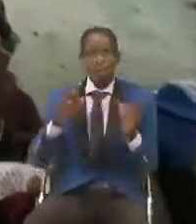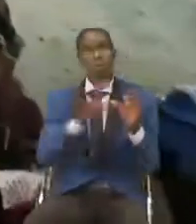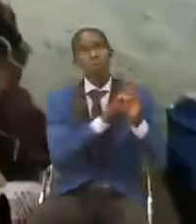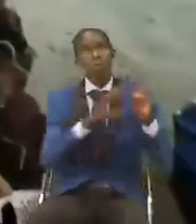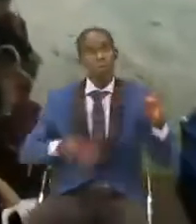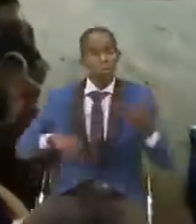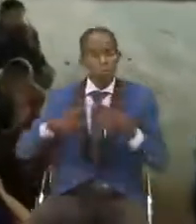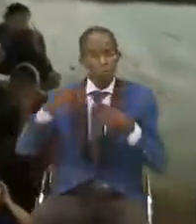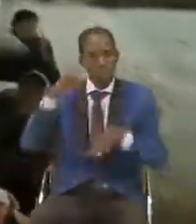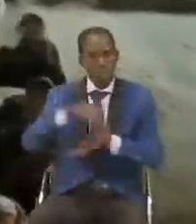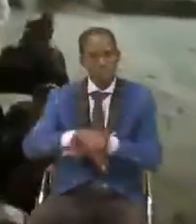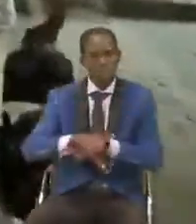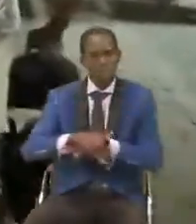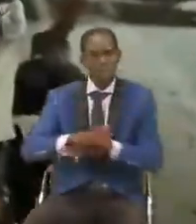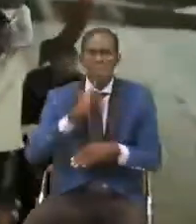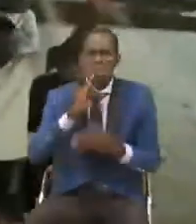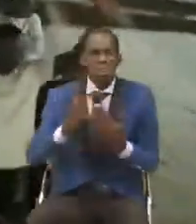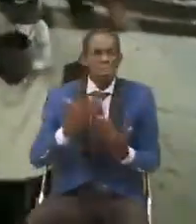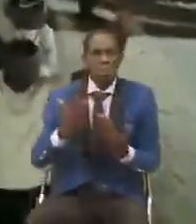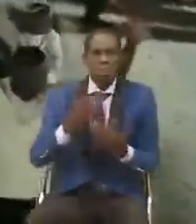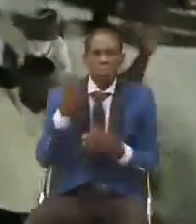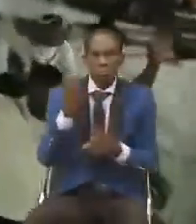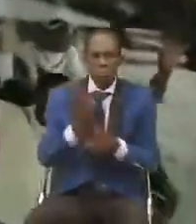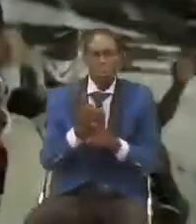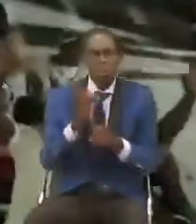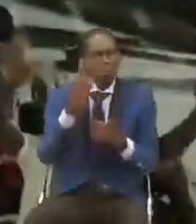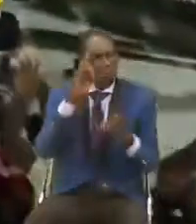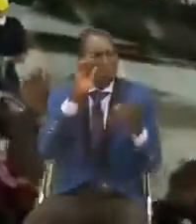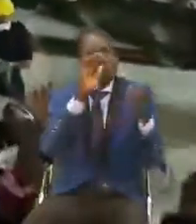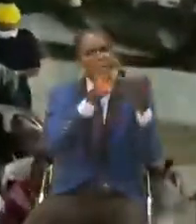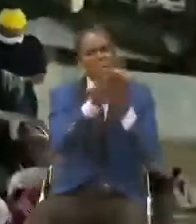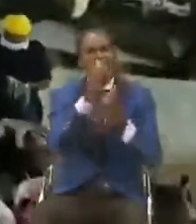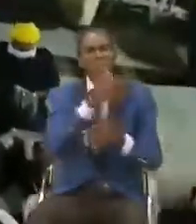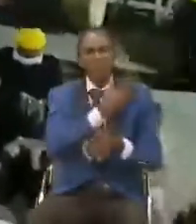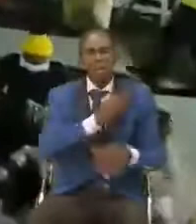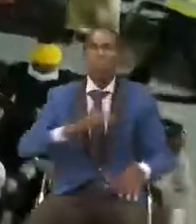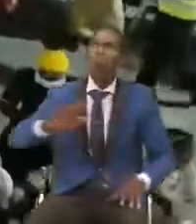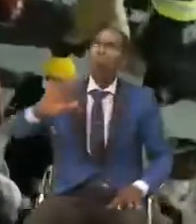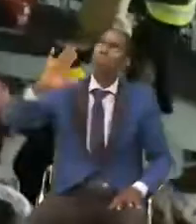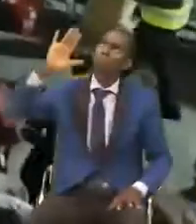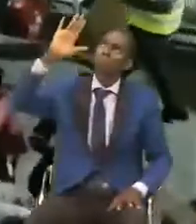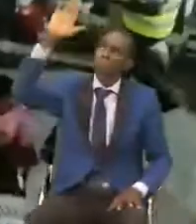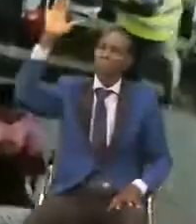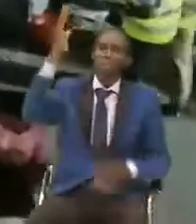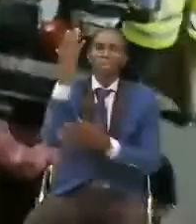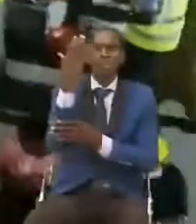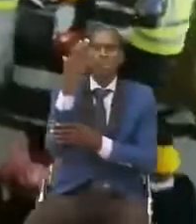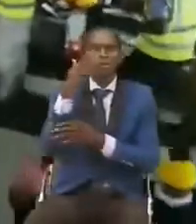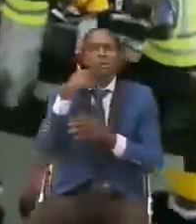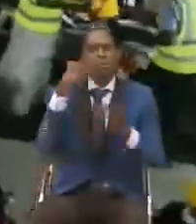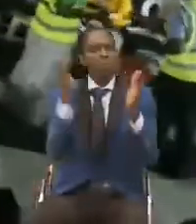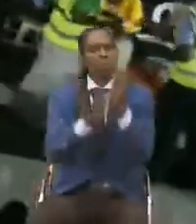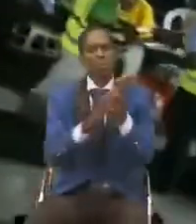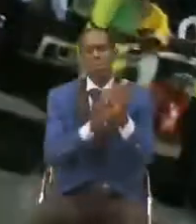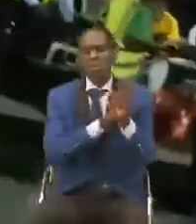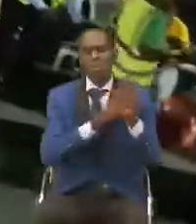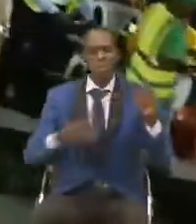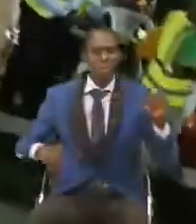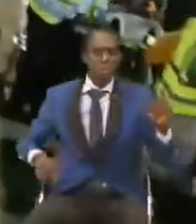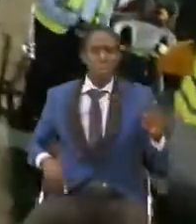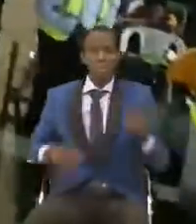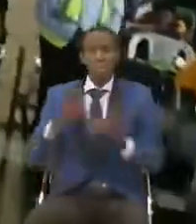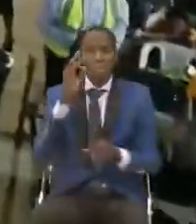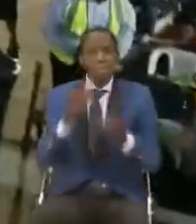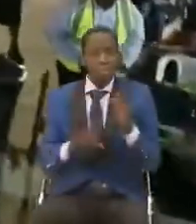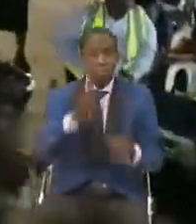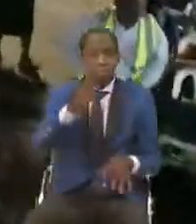just tonight. It's just tonight. Raise up that hand. Praise the Lord. I said, praise the